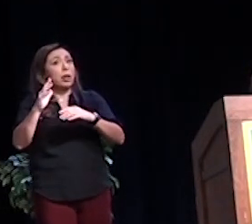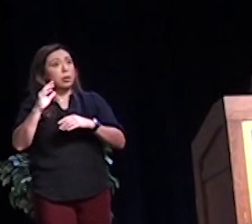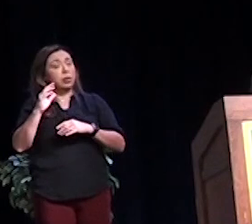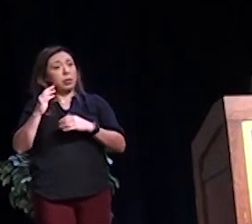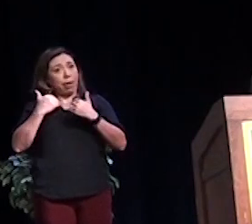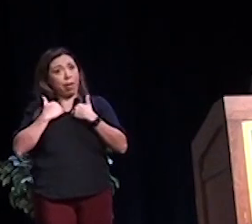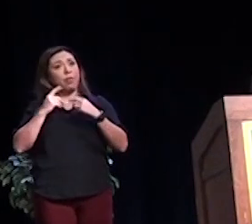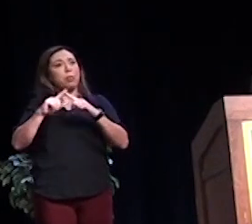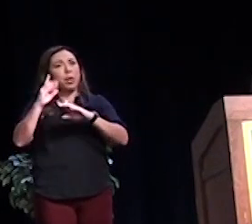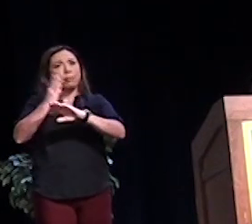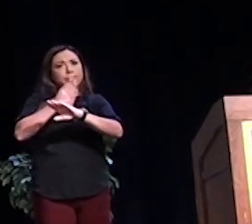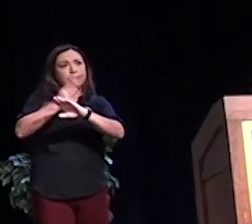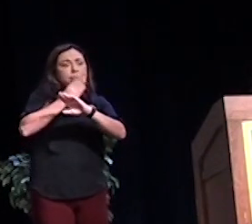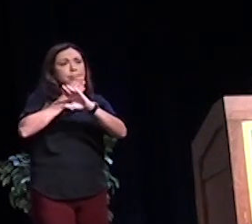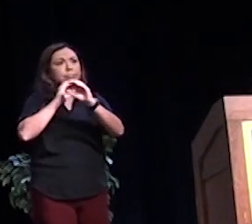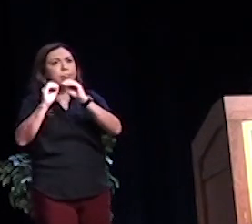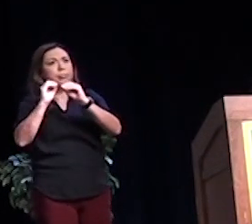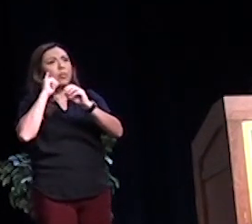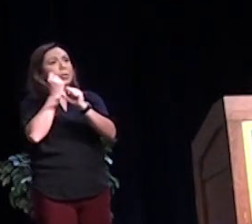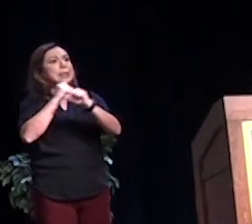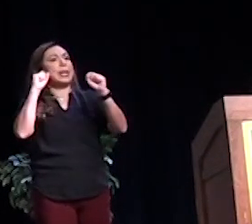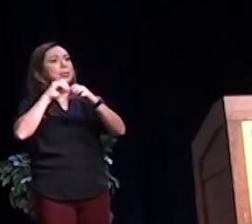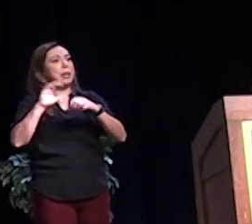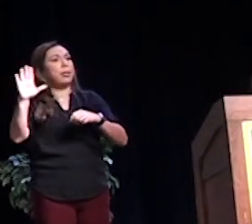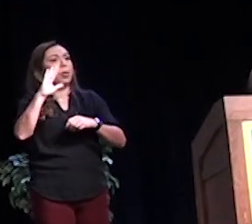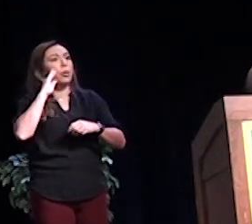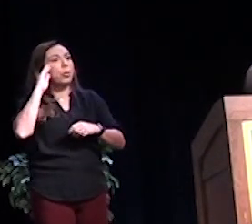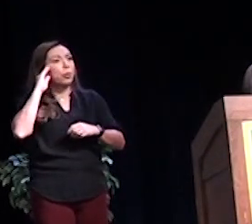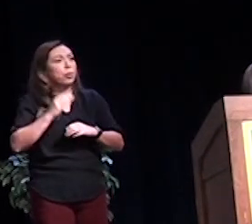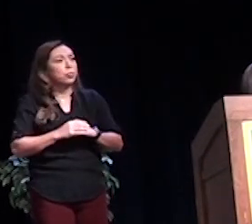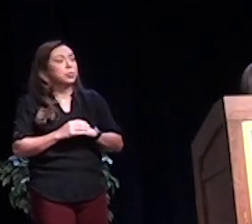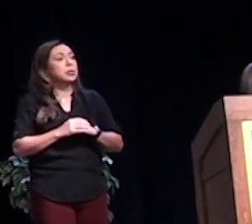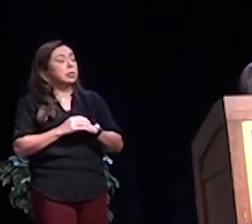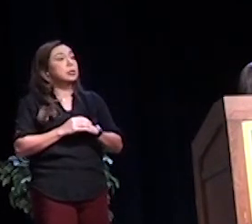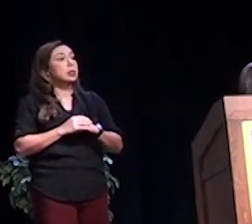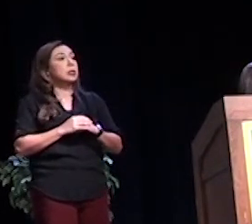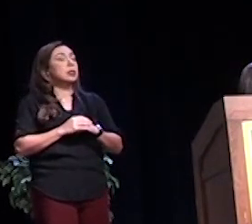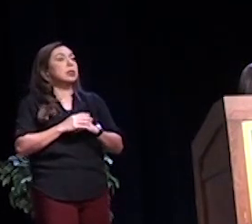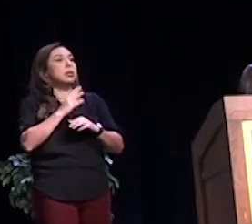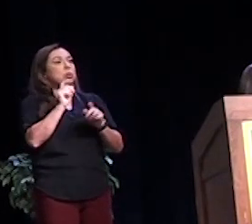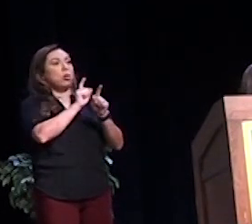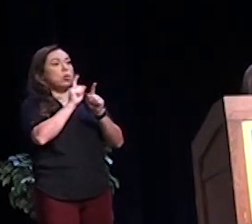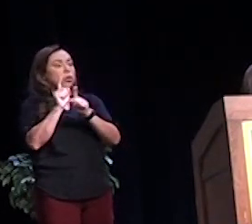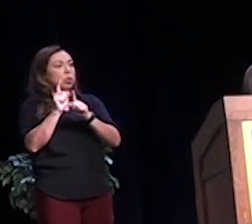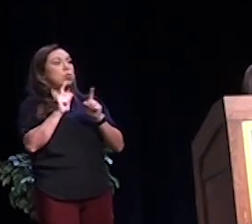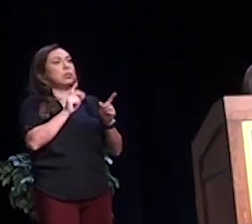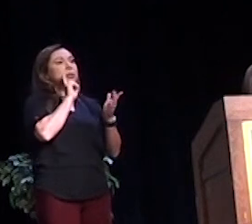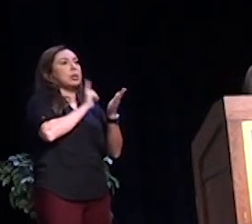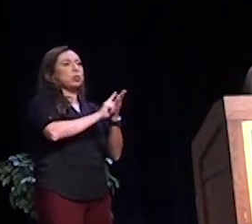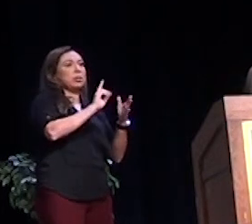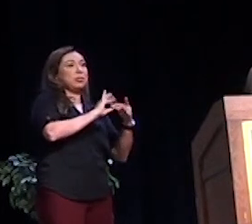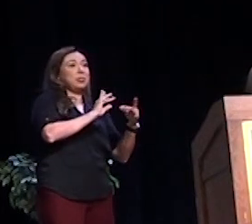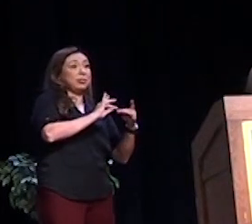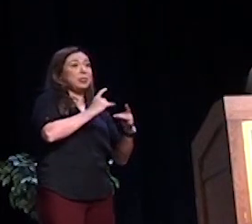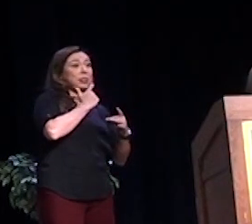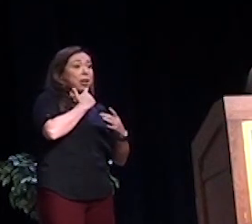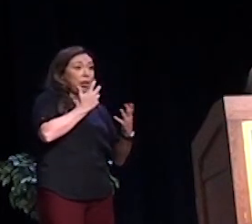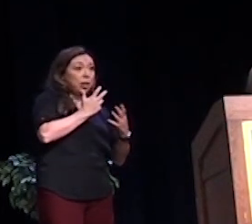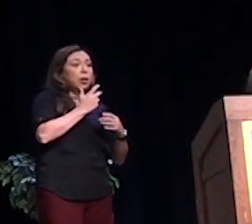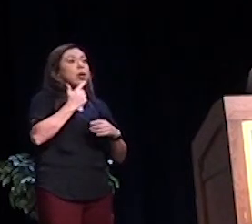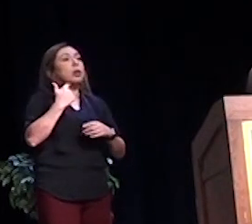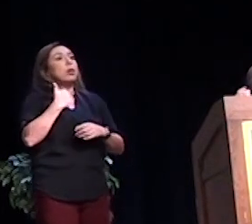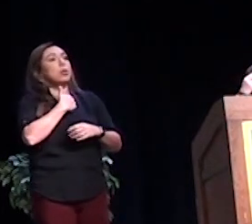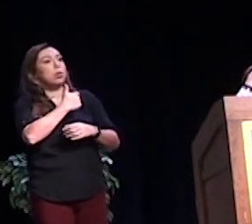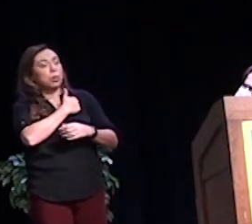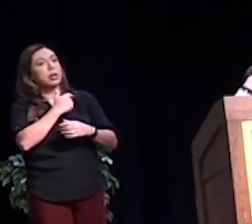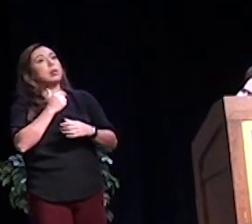have deferred maintenance, only to increase safety in the homes. And as detailed by the Deputy Secretary, it also includes funding to